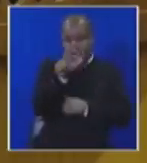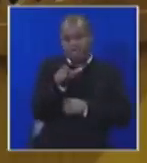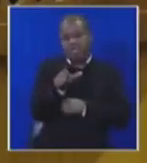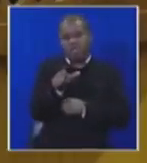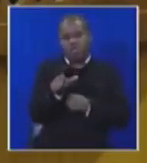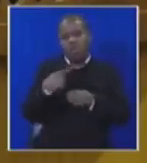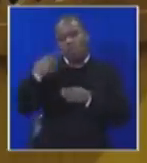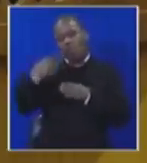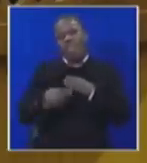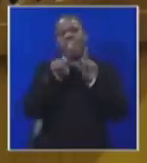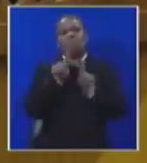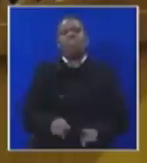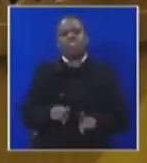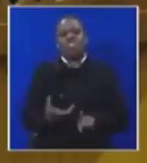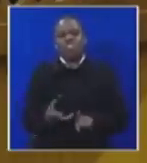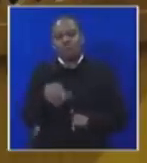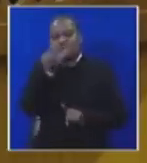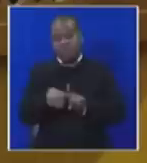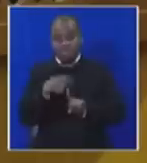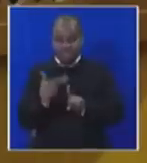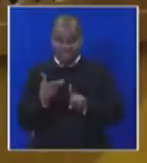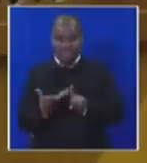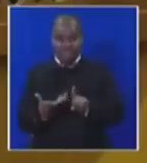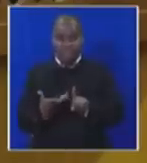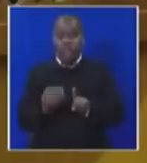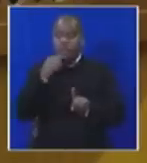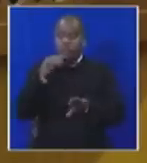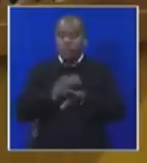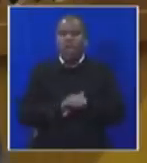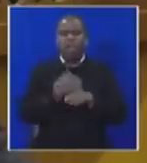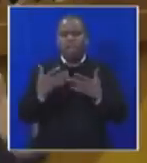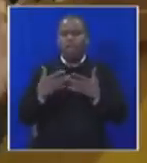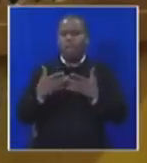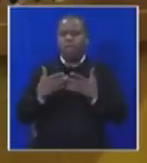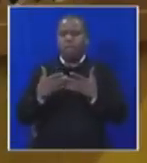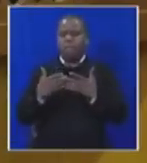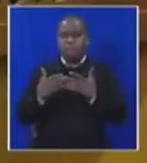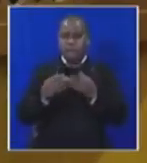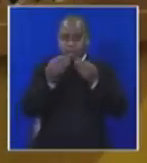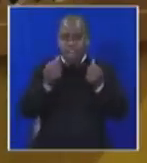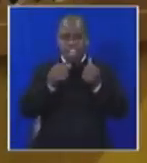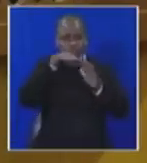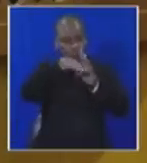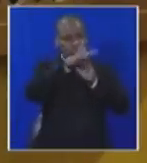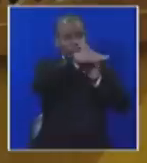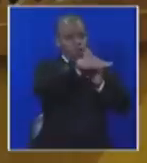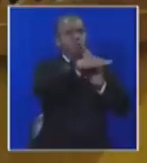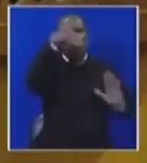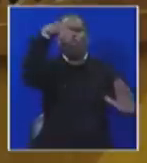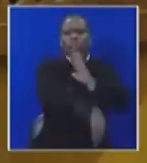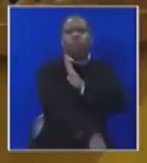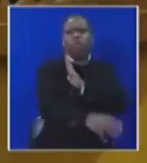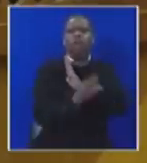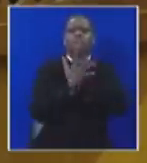His response that the nation and the markets had overreacted is what makes whatever he said about fiscal discipline